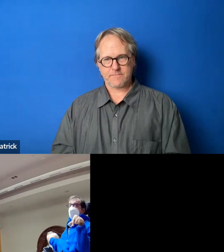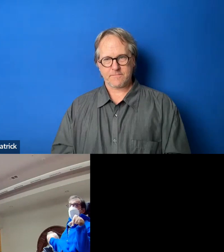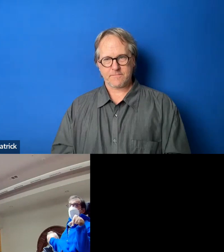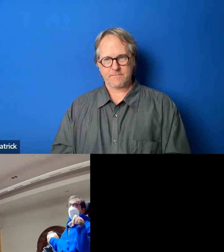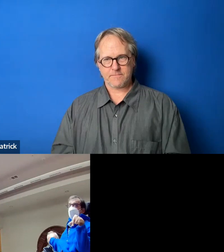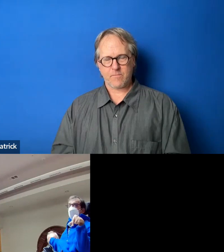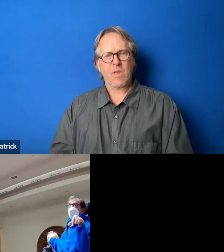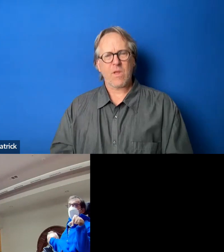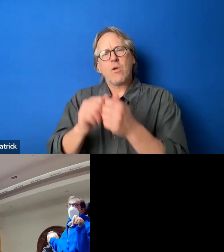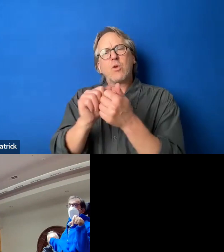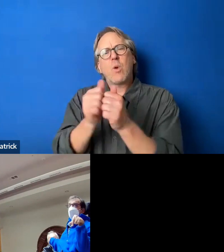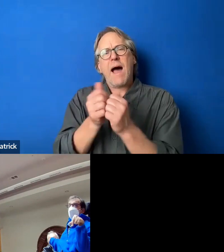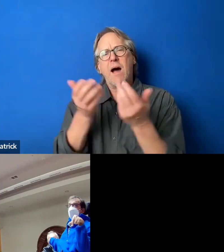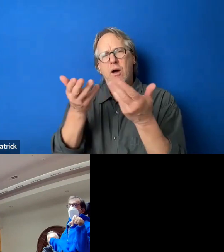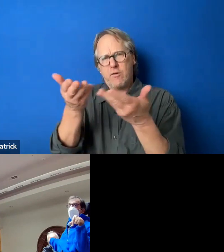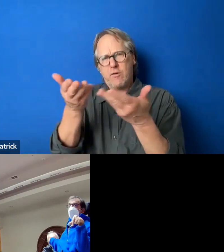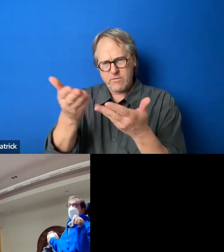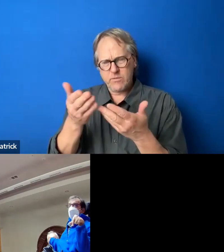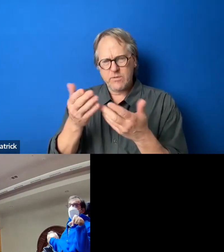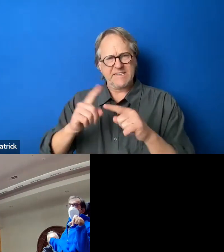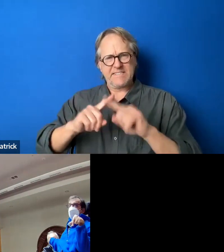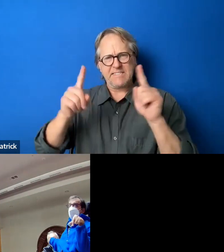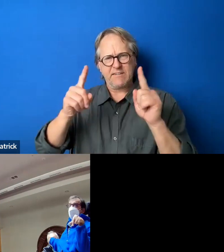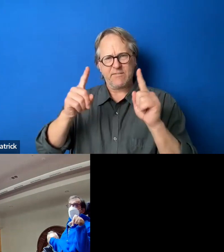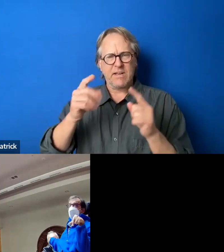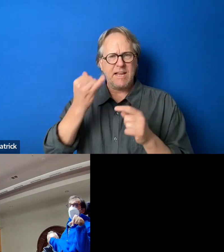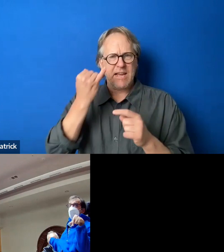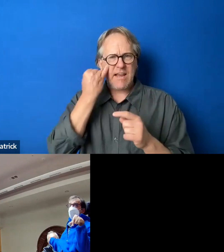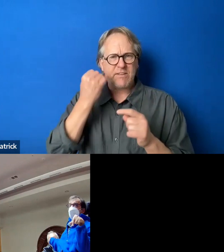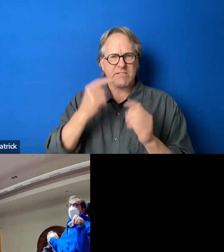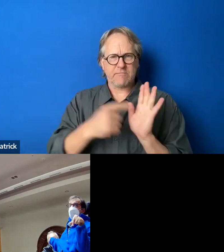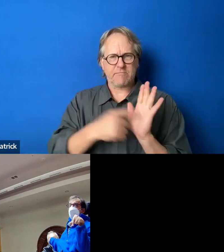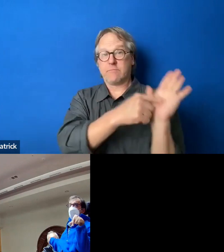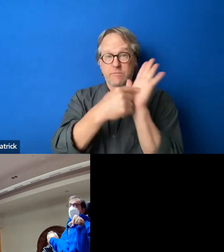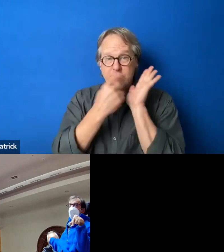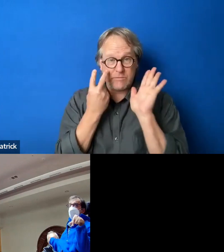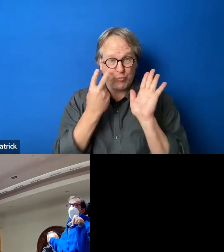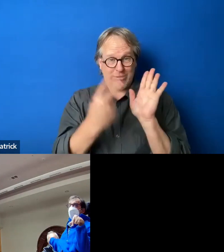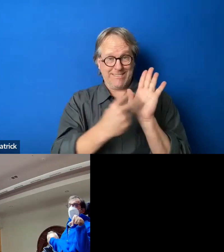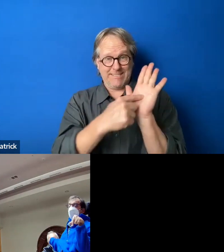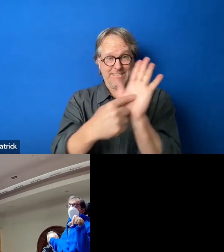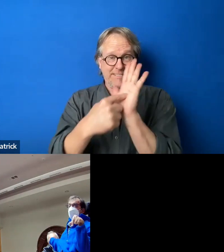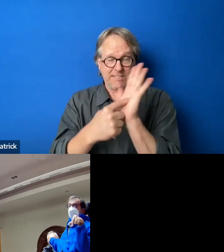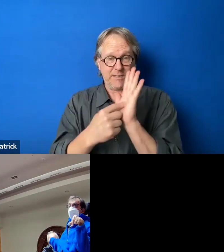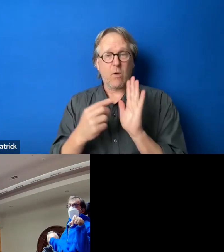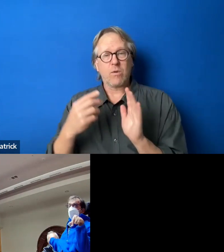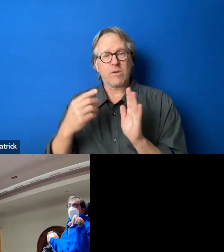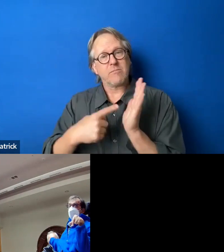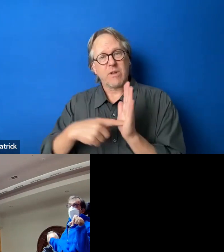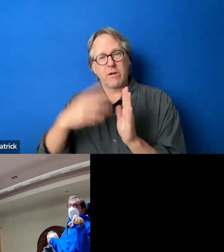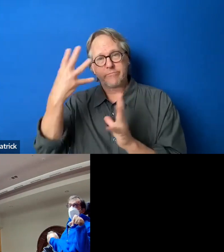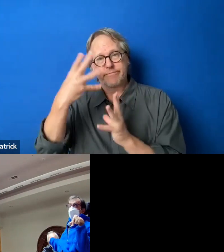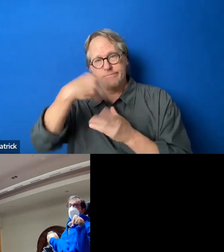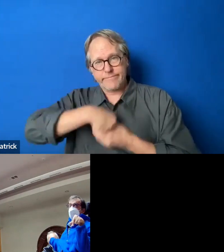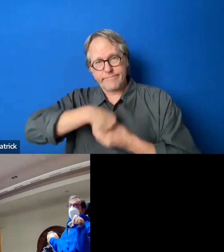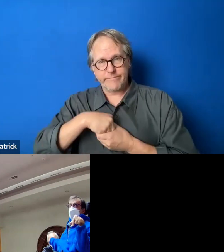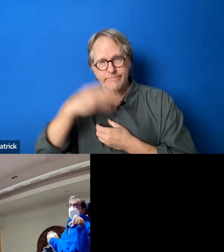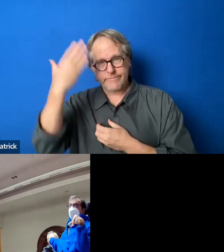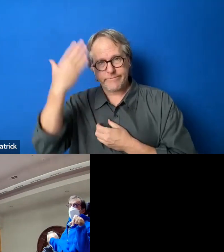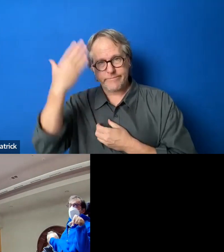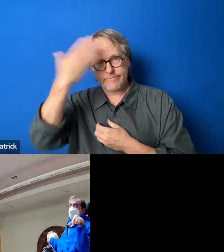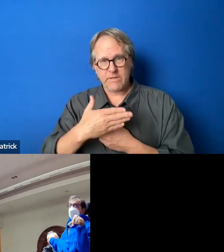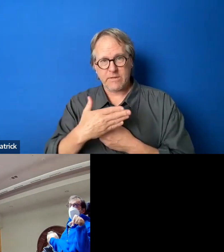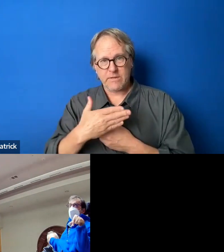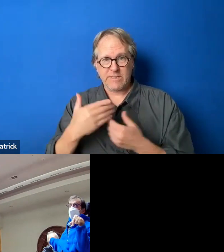How would this differ for you, for instance, when it's visible or when it's invisible? It's real to us. It's real to